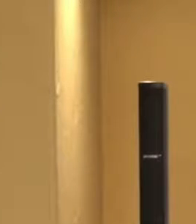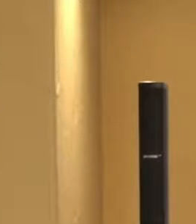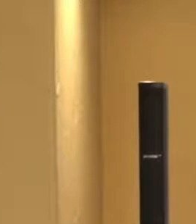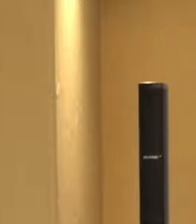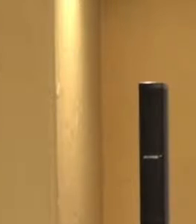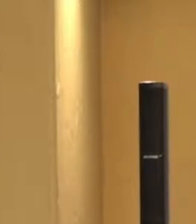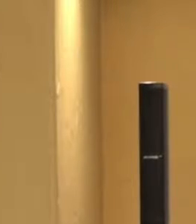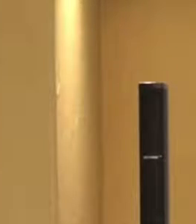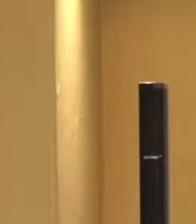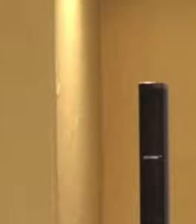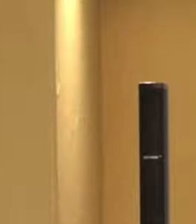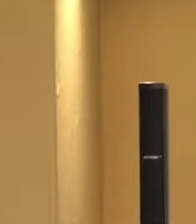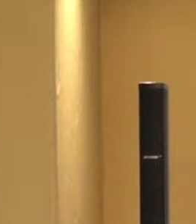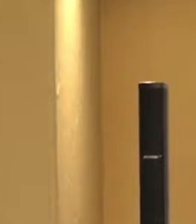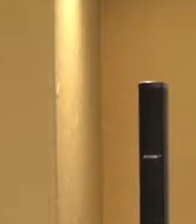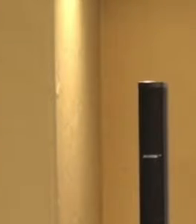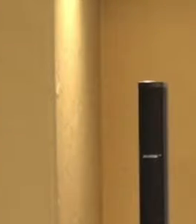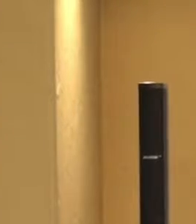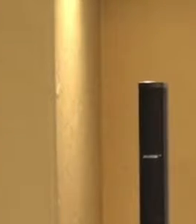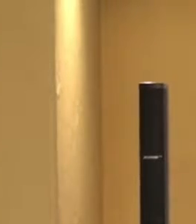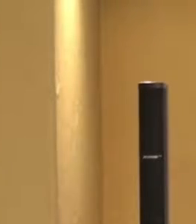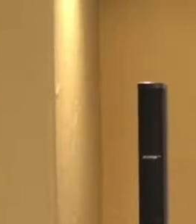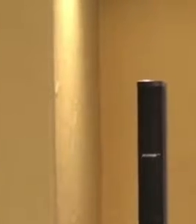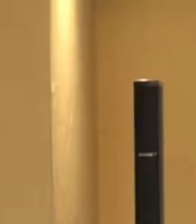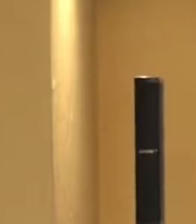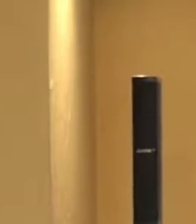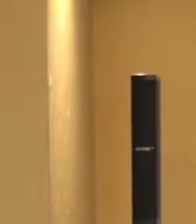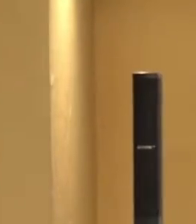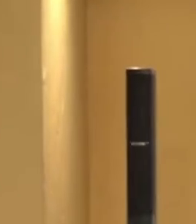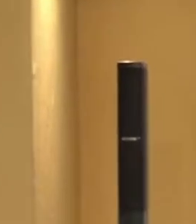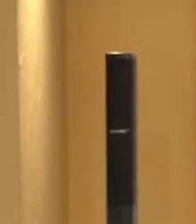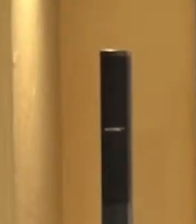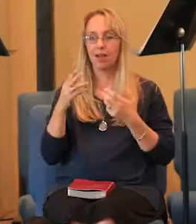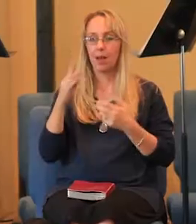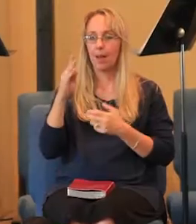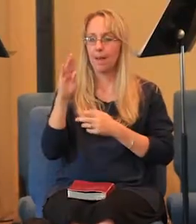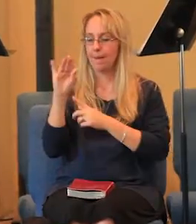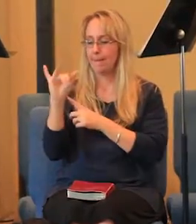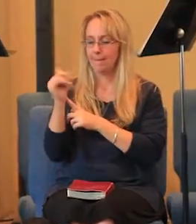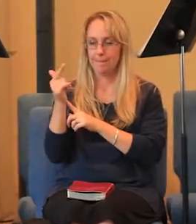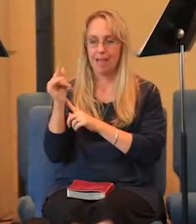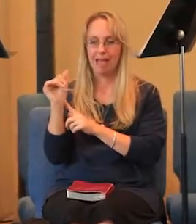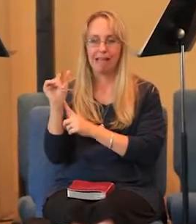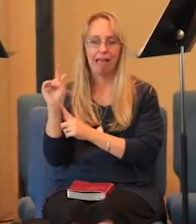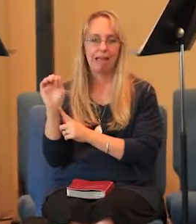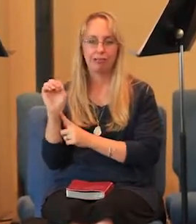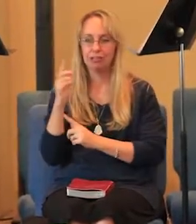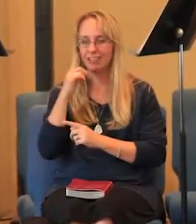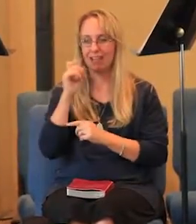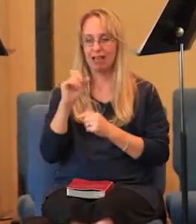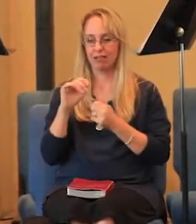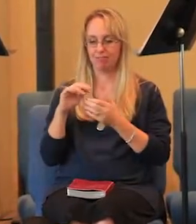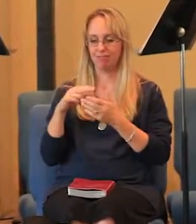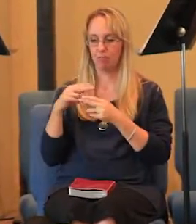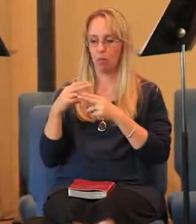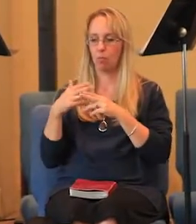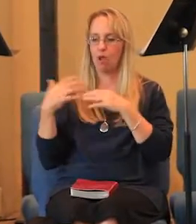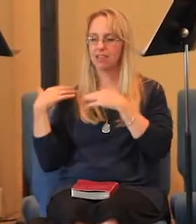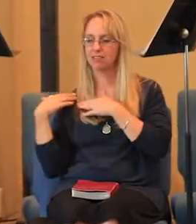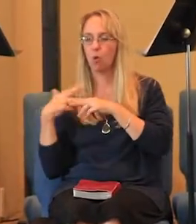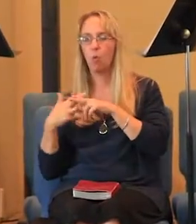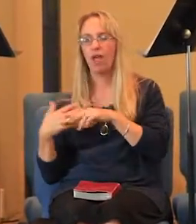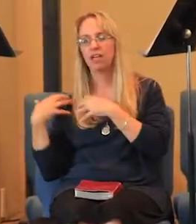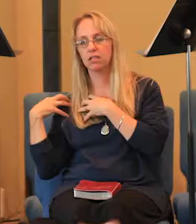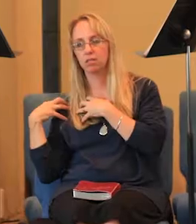often we have storms in our lives, we have issues, we have baggage, we have all of this stuff that weighs us